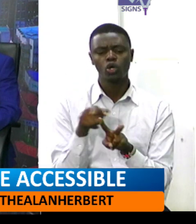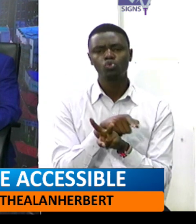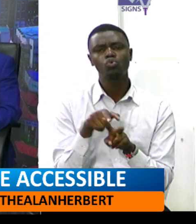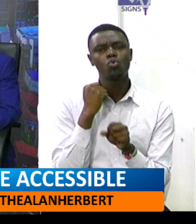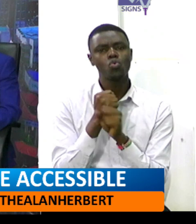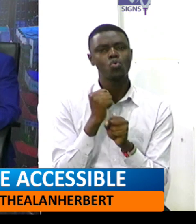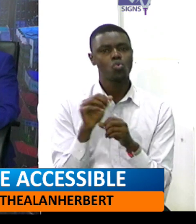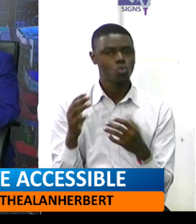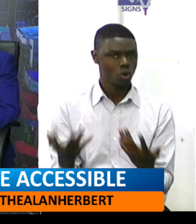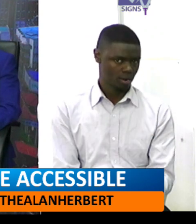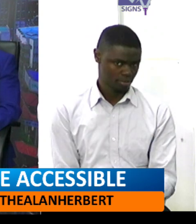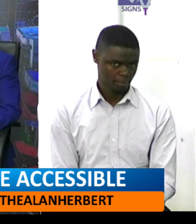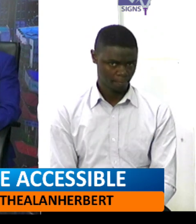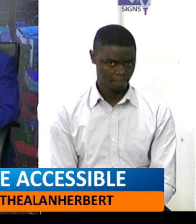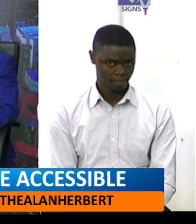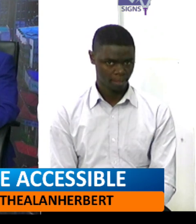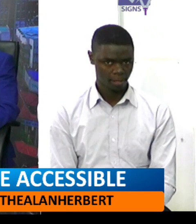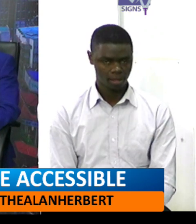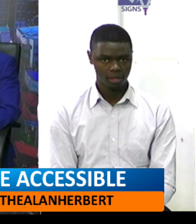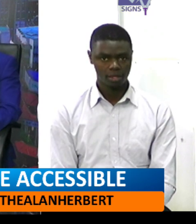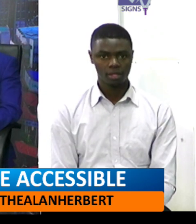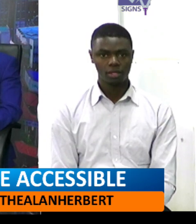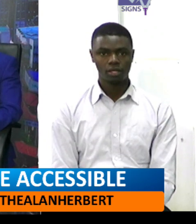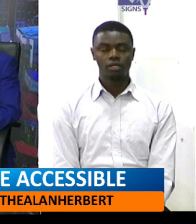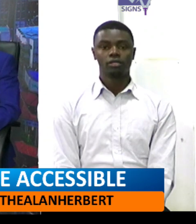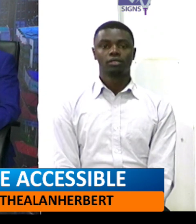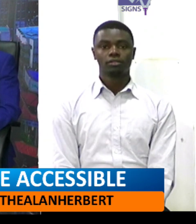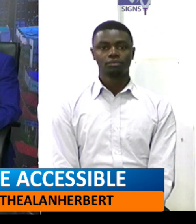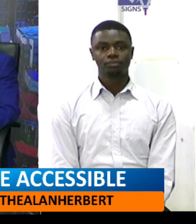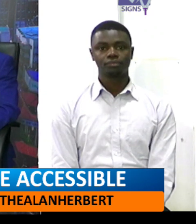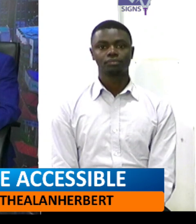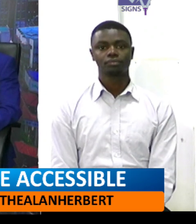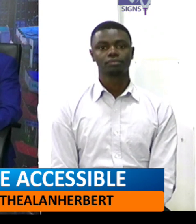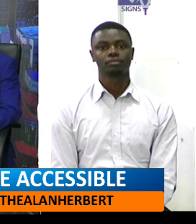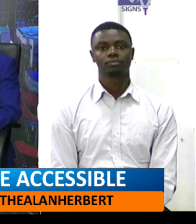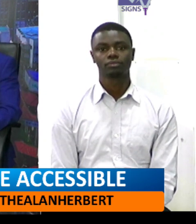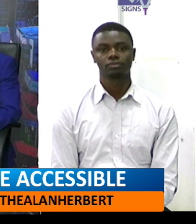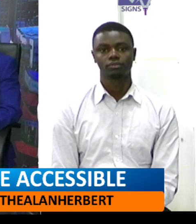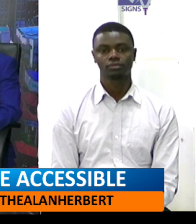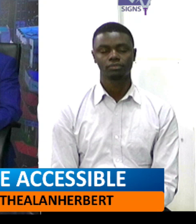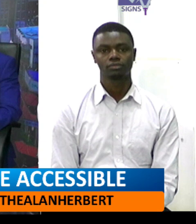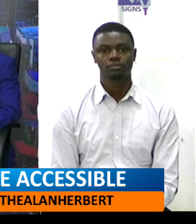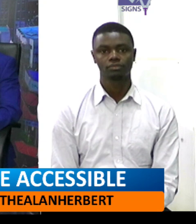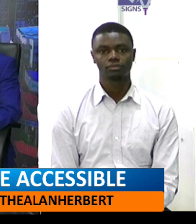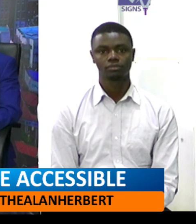So typically, of course,